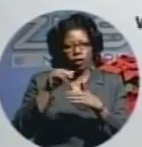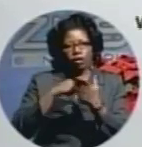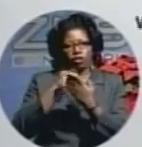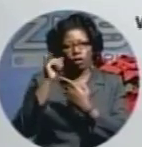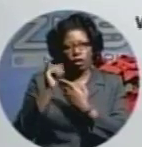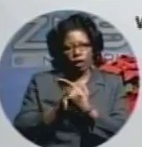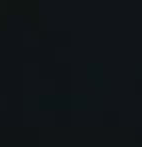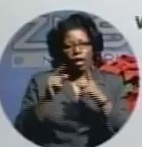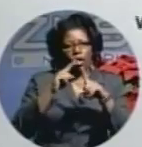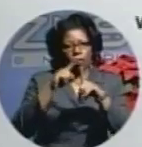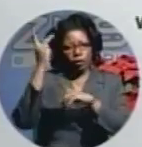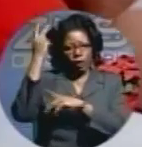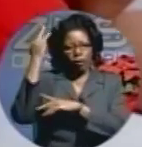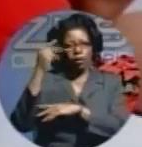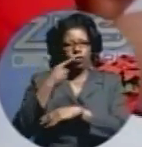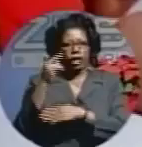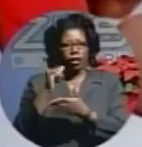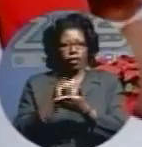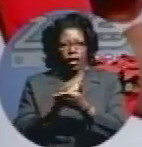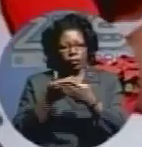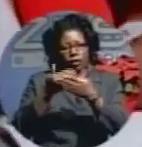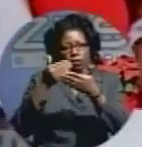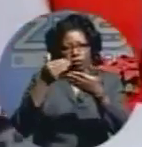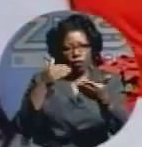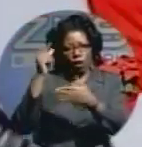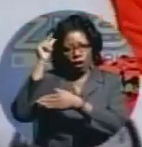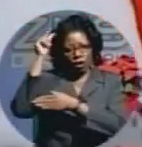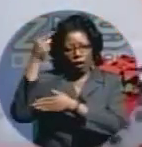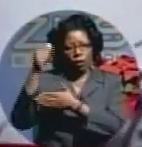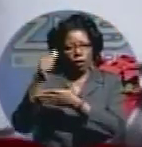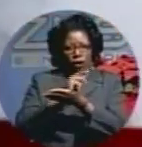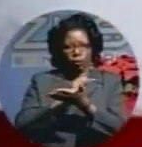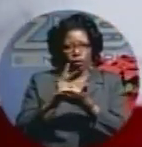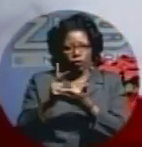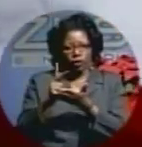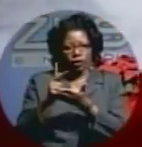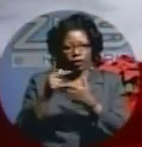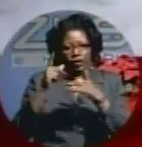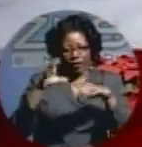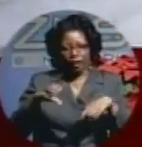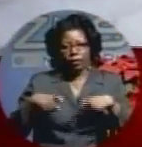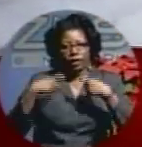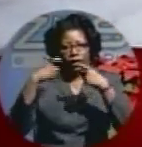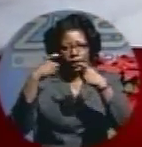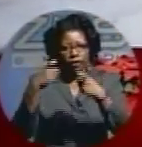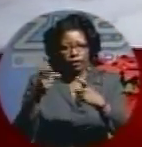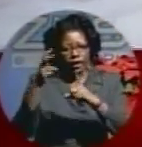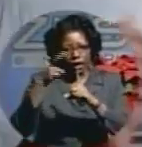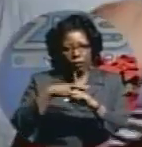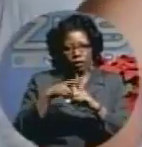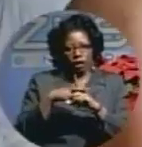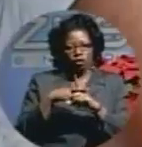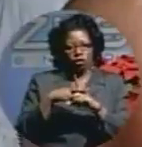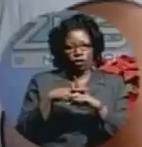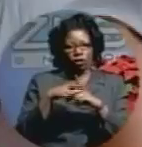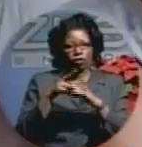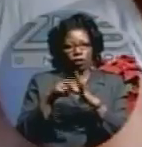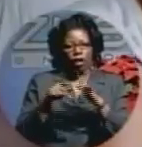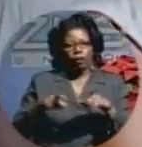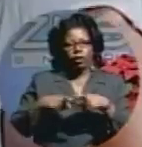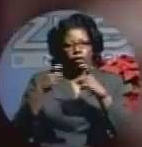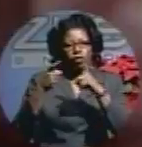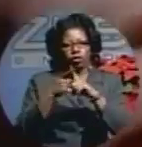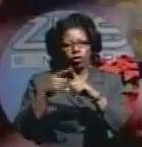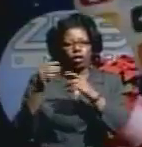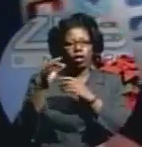July. But the Prime Minister says that before government approval can be given, the application would have to go to the